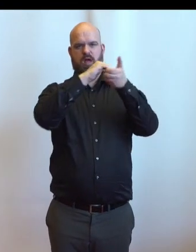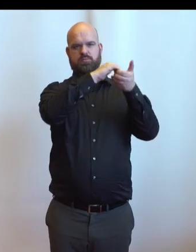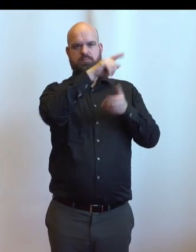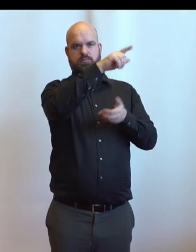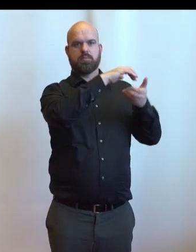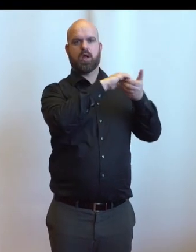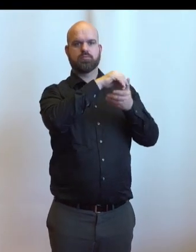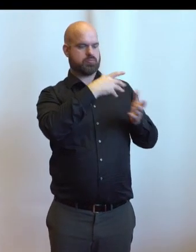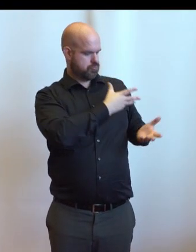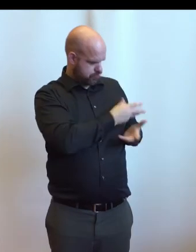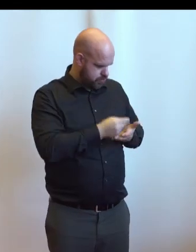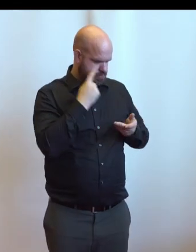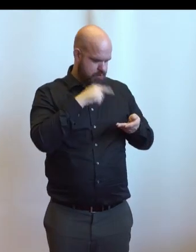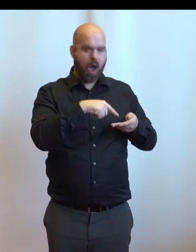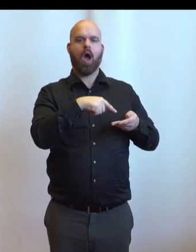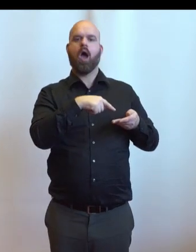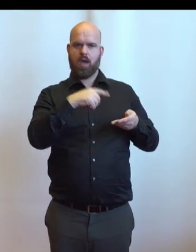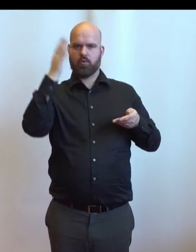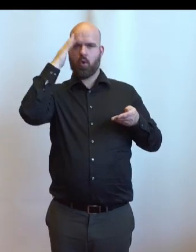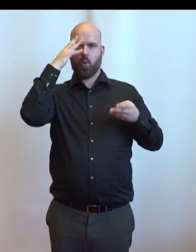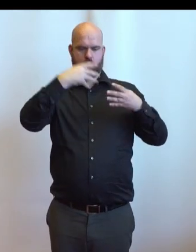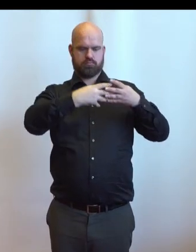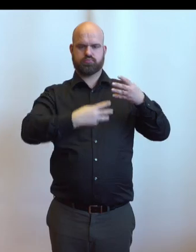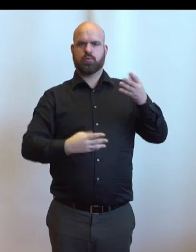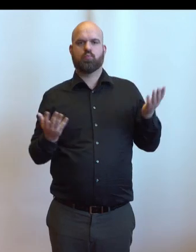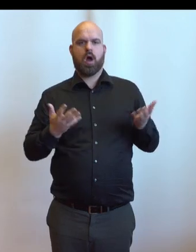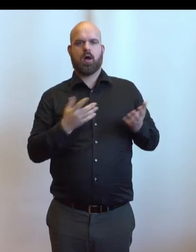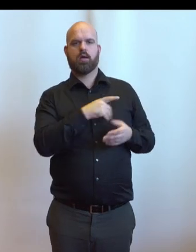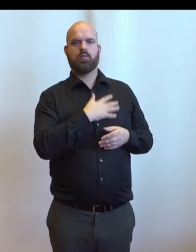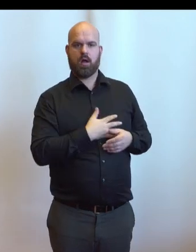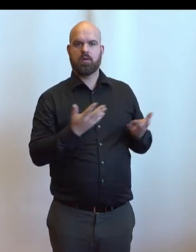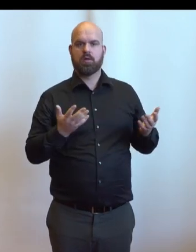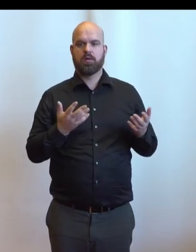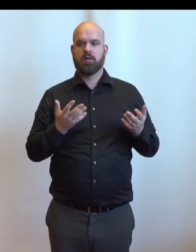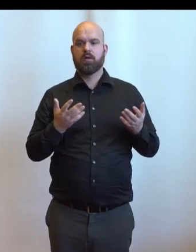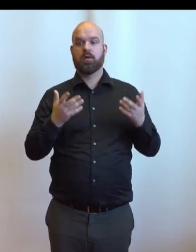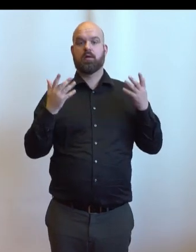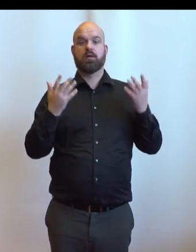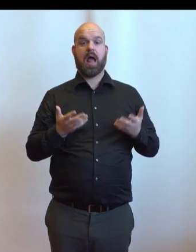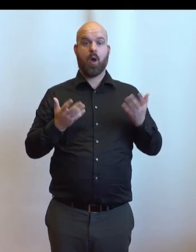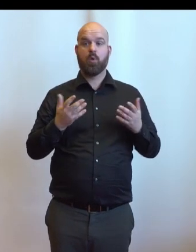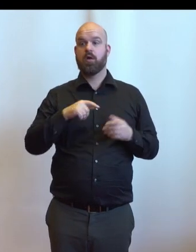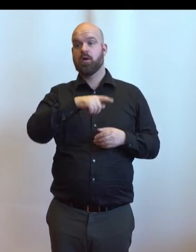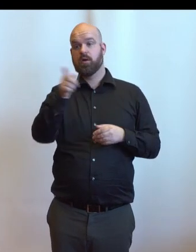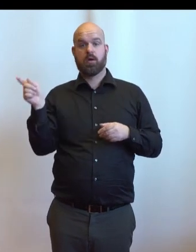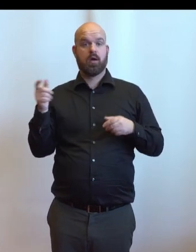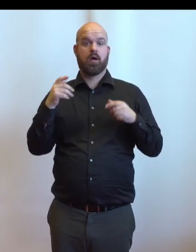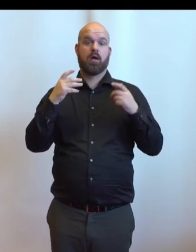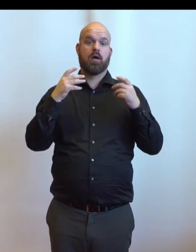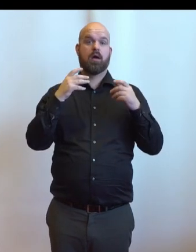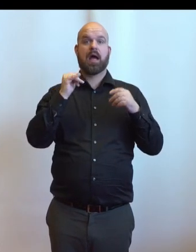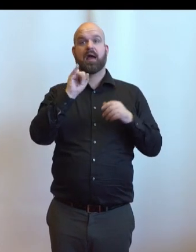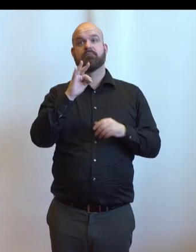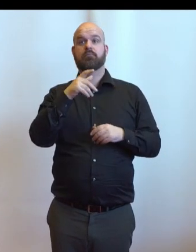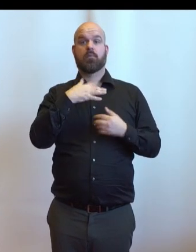Basically, right now in many organizations, it's still manual. You have a spreadsheet, you handle all your requests